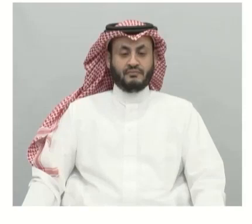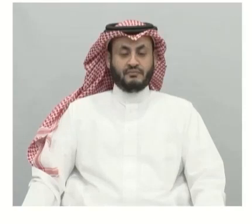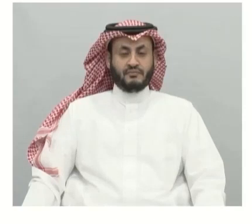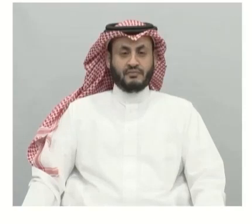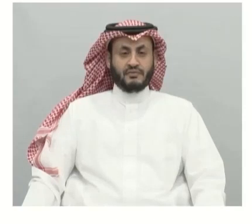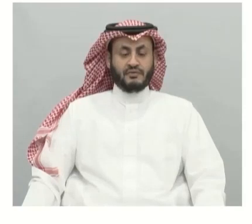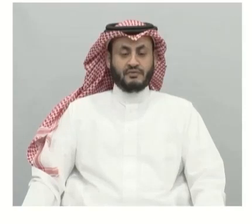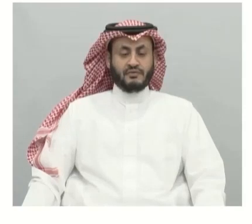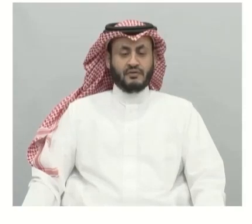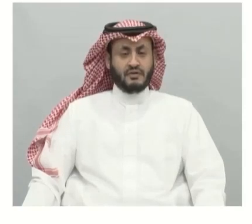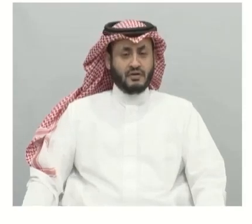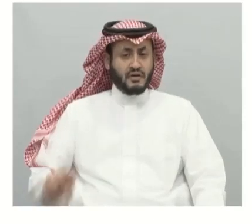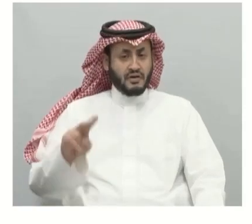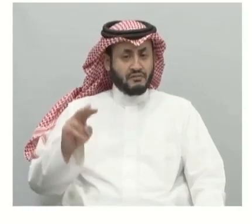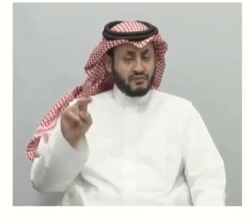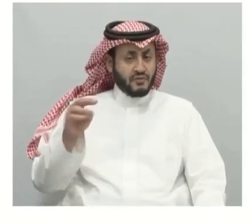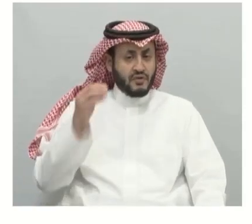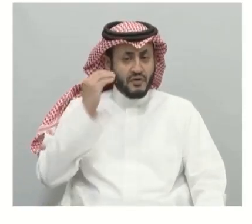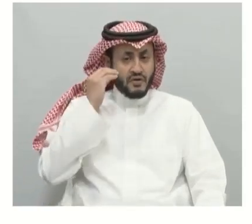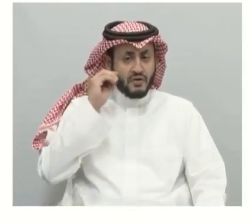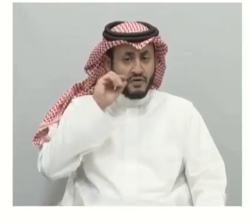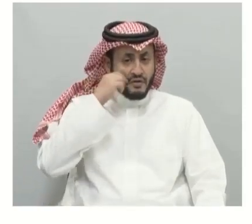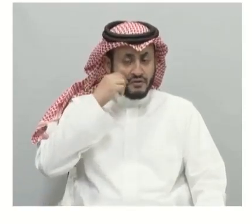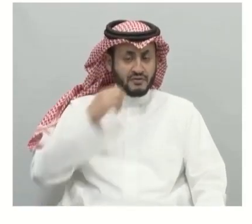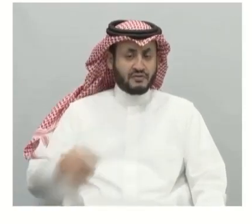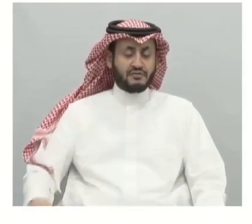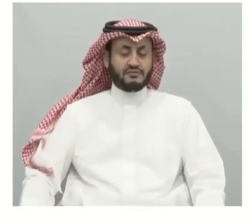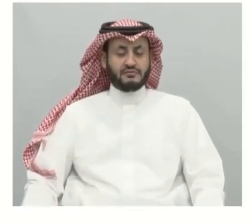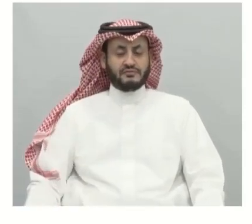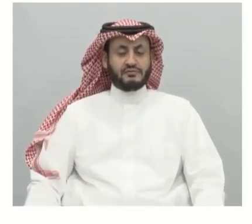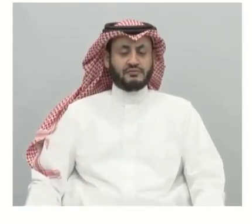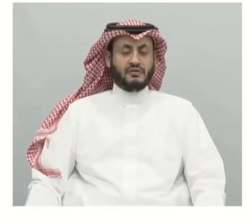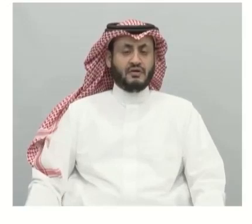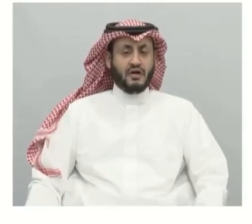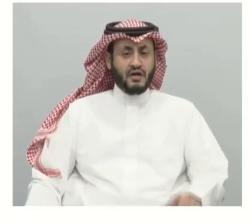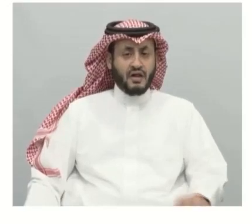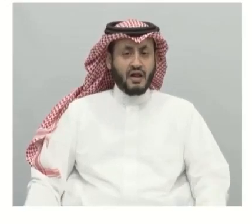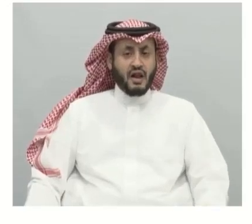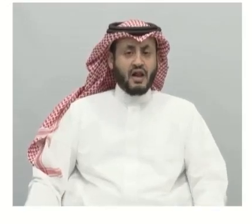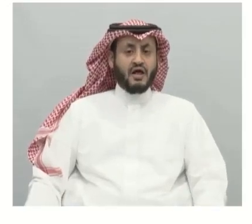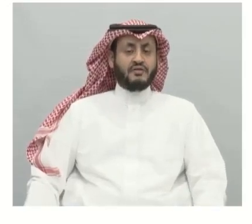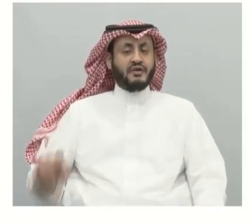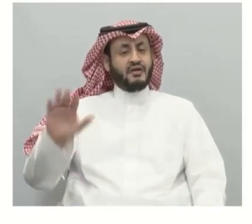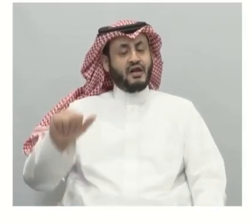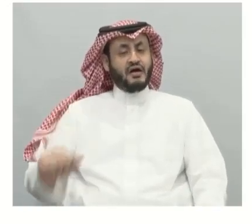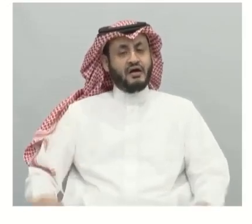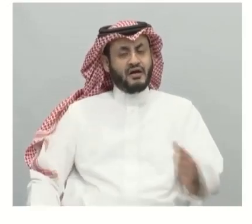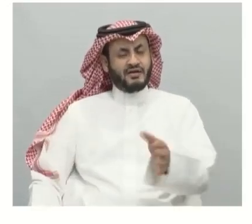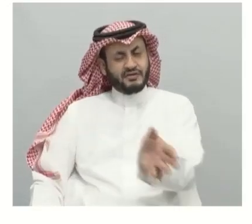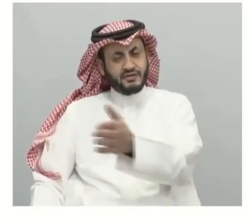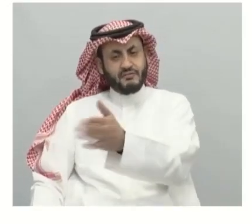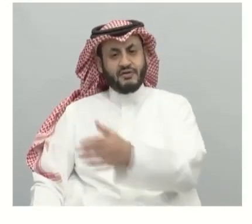Here are John and Paul, so you're English. Are you from London? No, we aren't. Actually, we're from